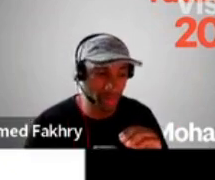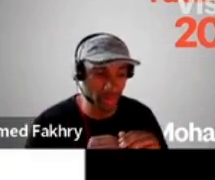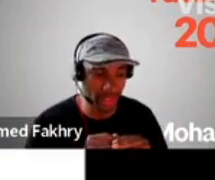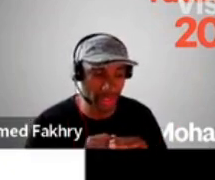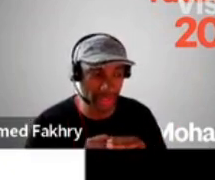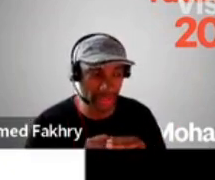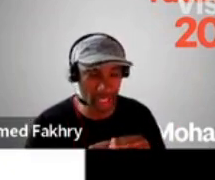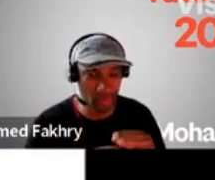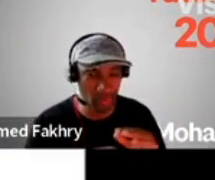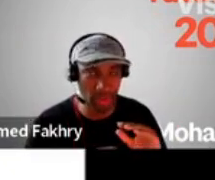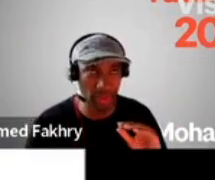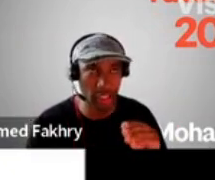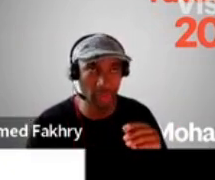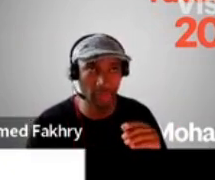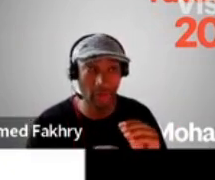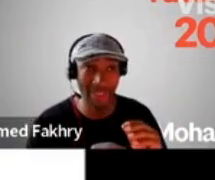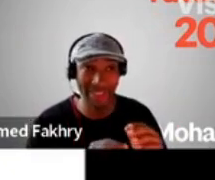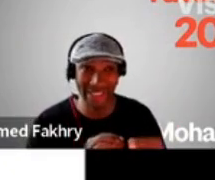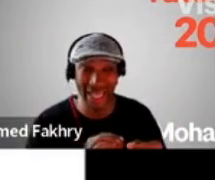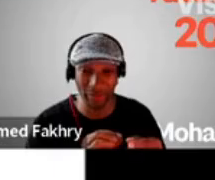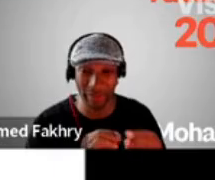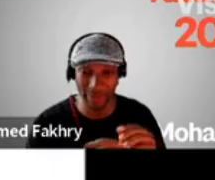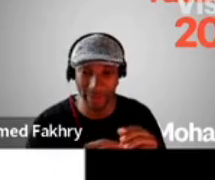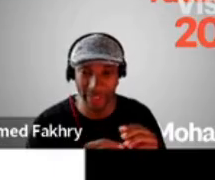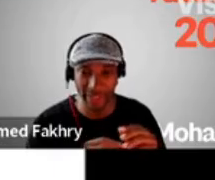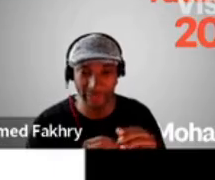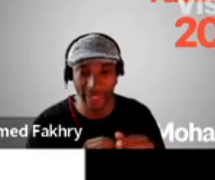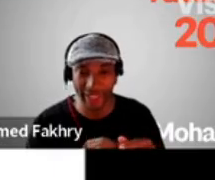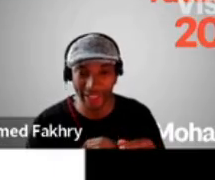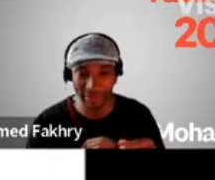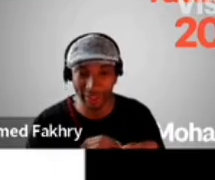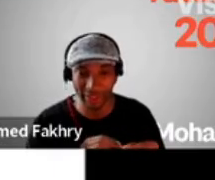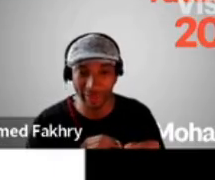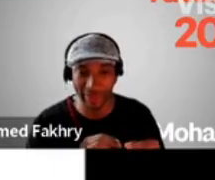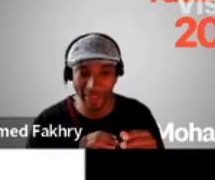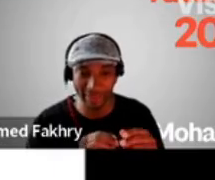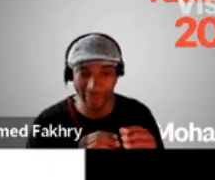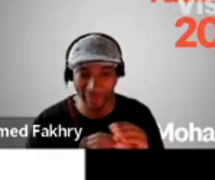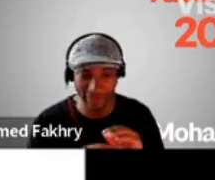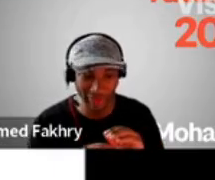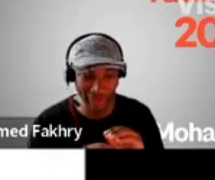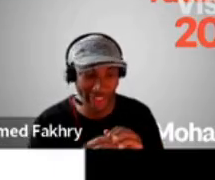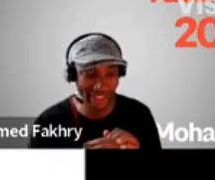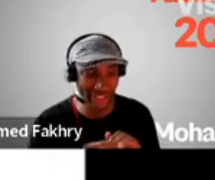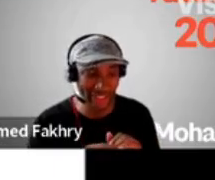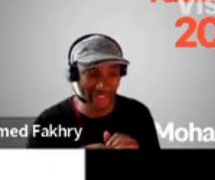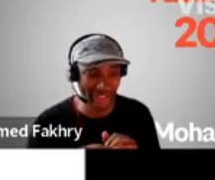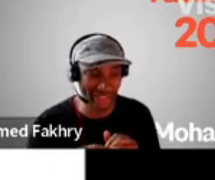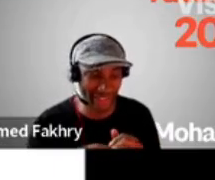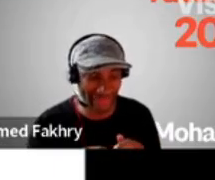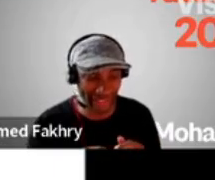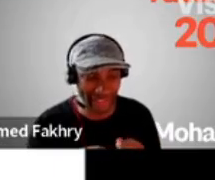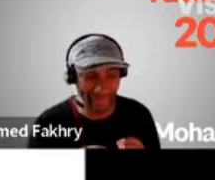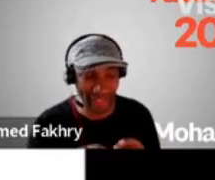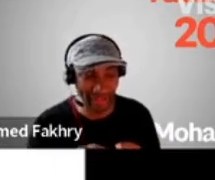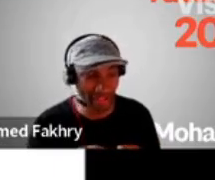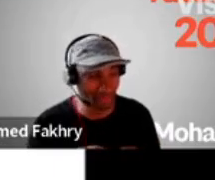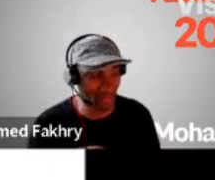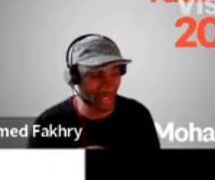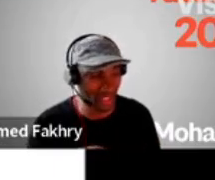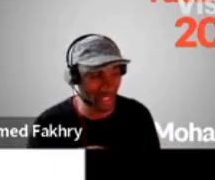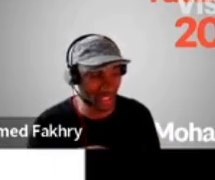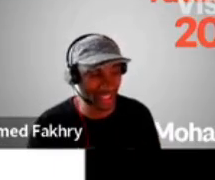most important thing that I'm going to talk from a designing perspective, and especially from an emerging professional in this field, is